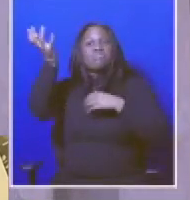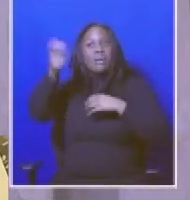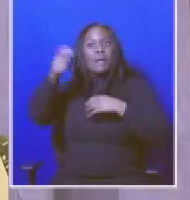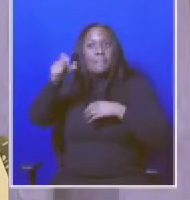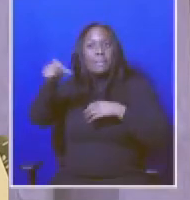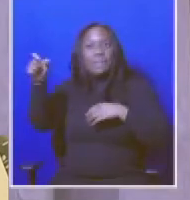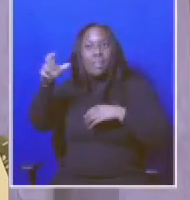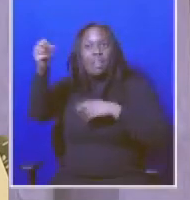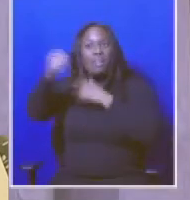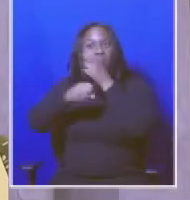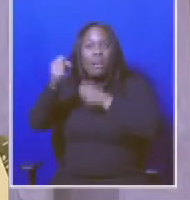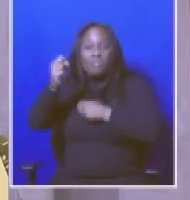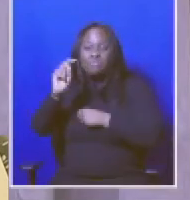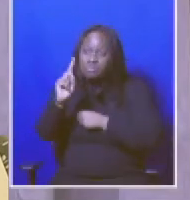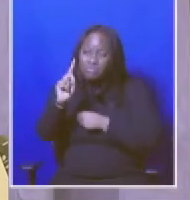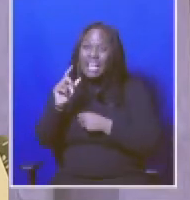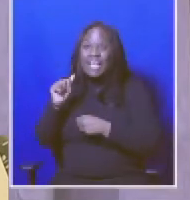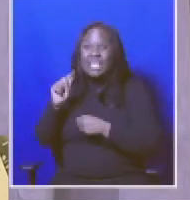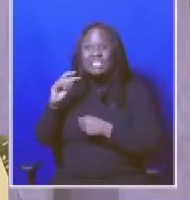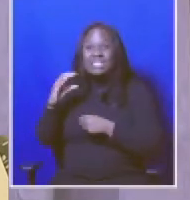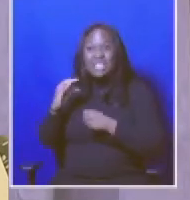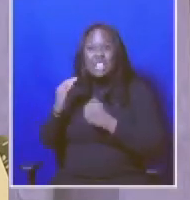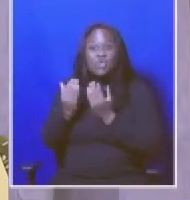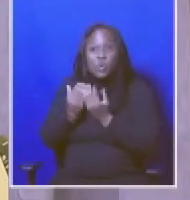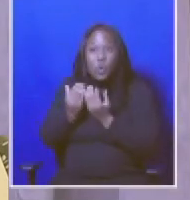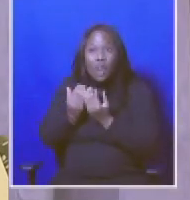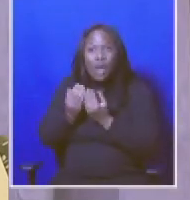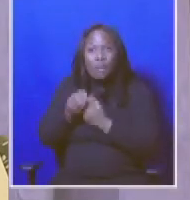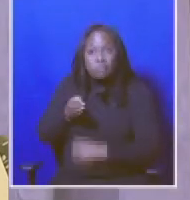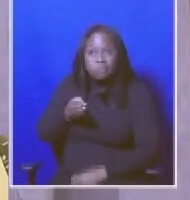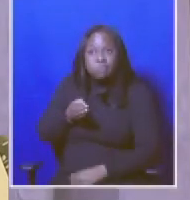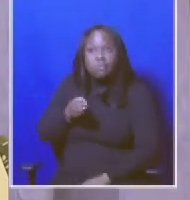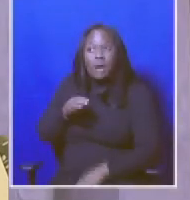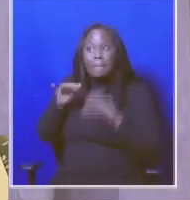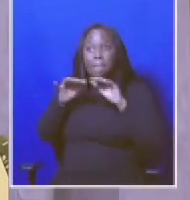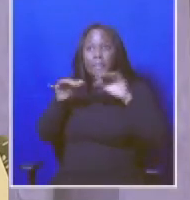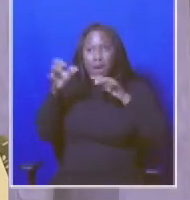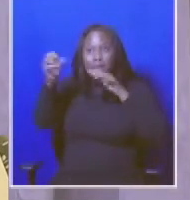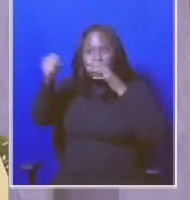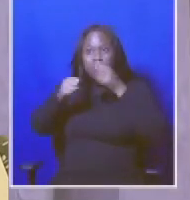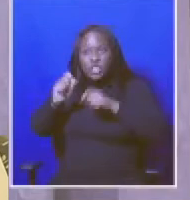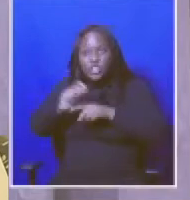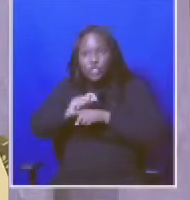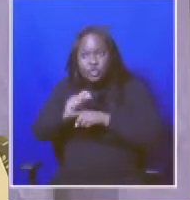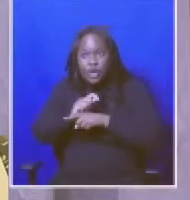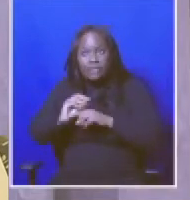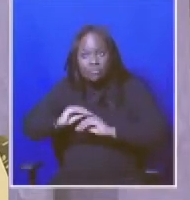There's even a school in the ANC. People are trained.